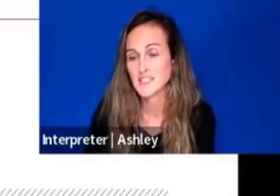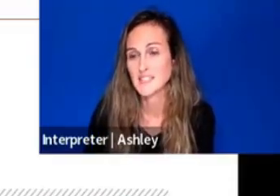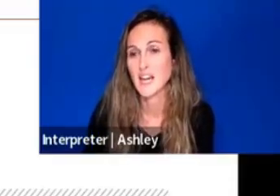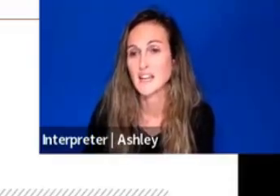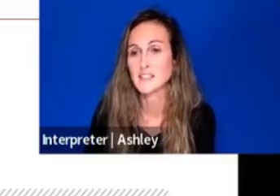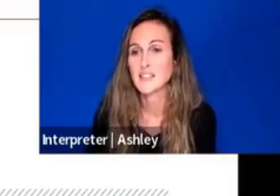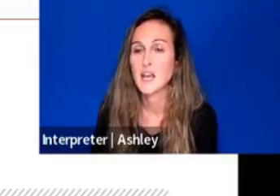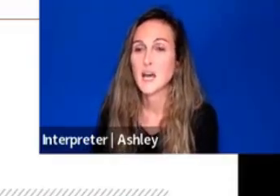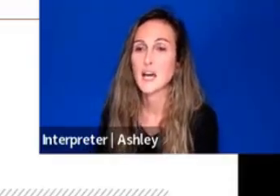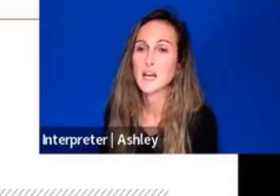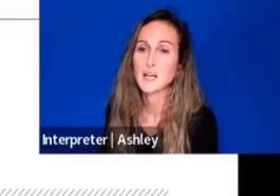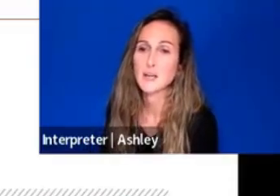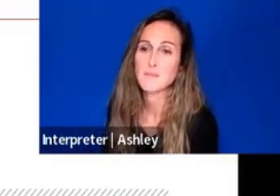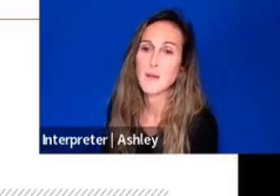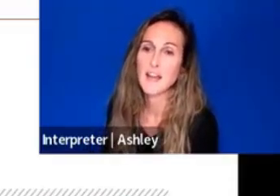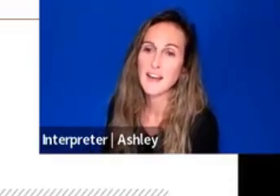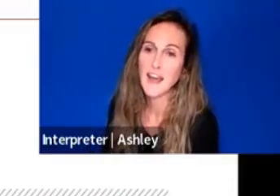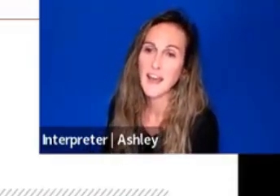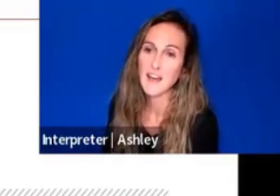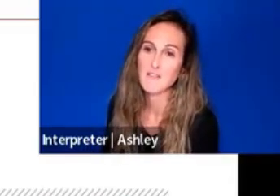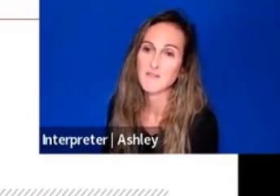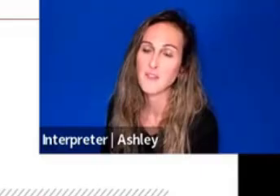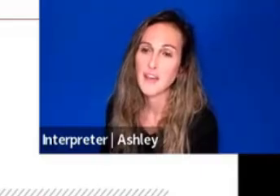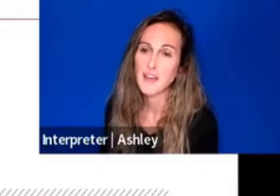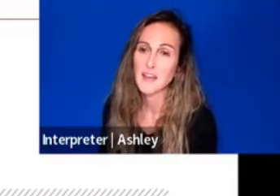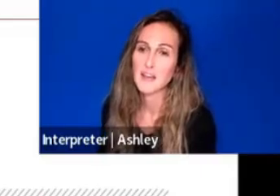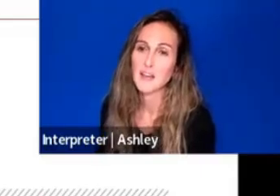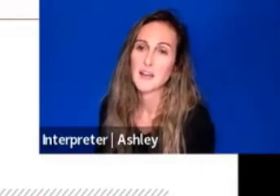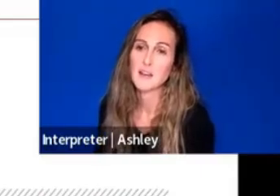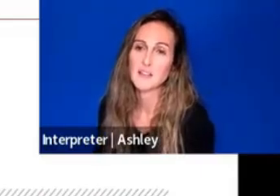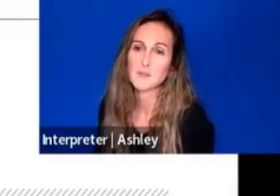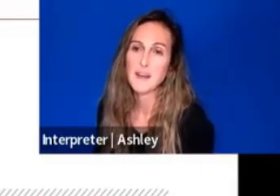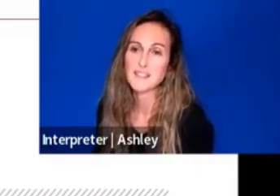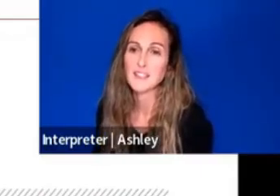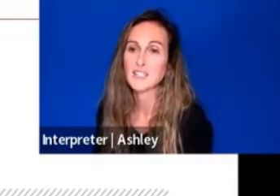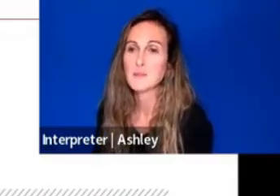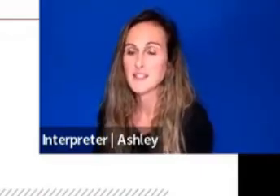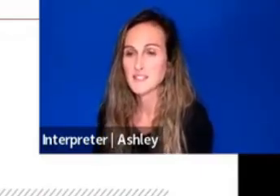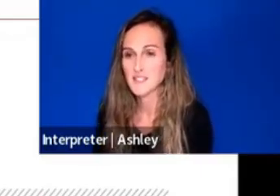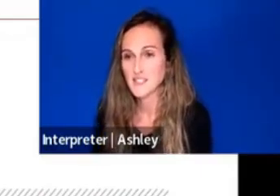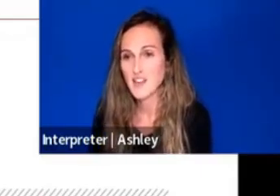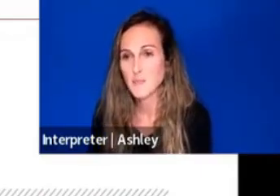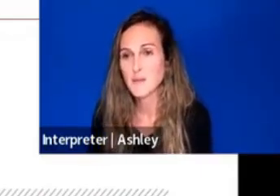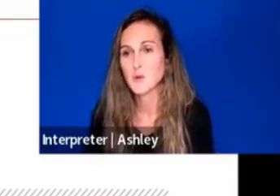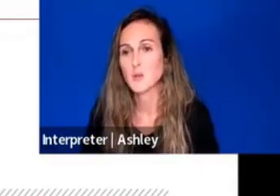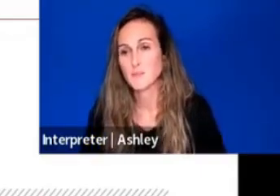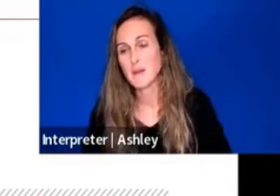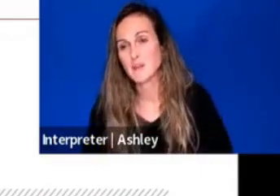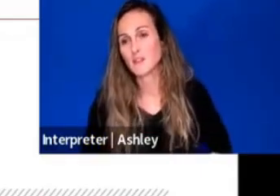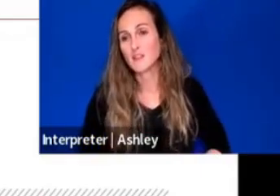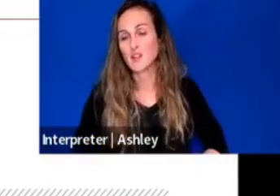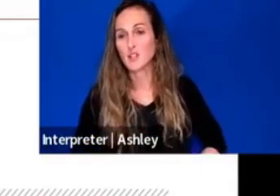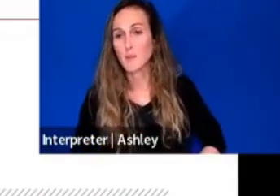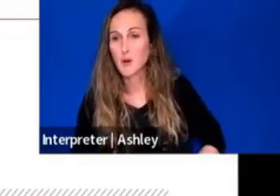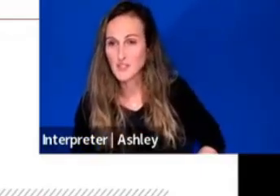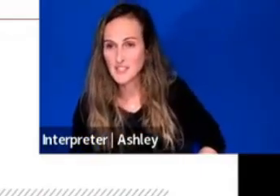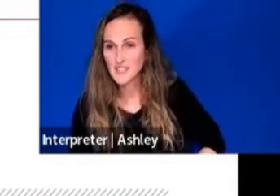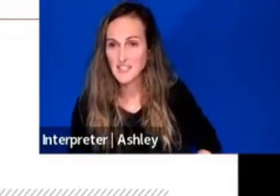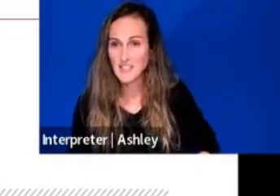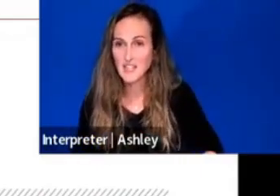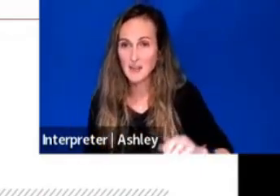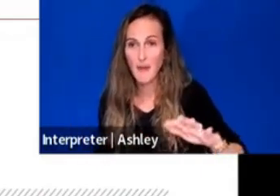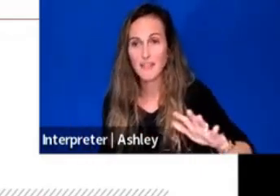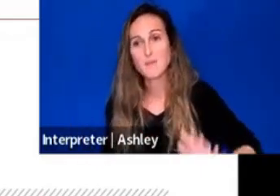Oftentimes, designs might have a space that limits deaf people. Maybe there's a